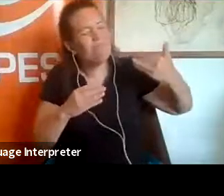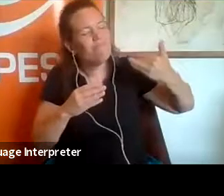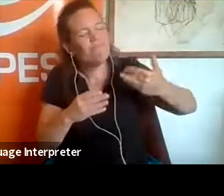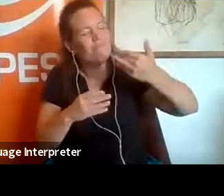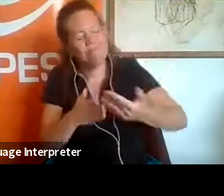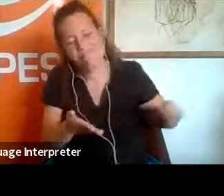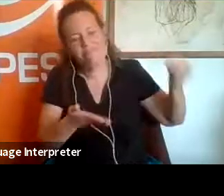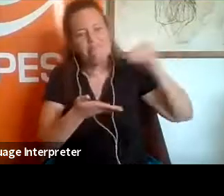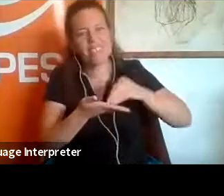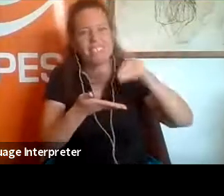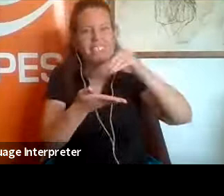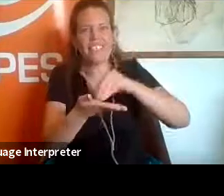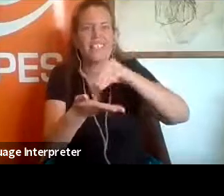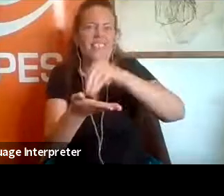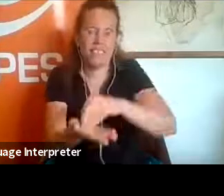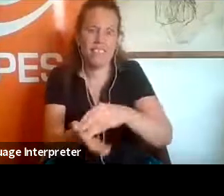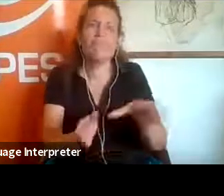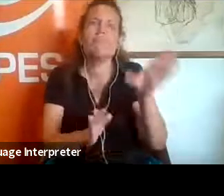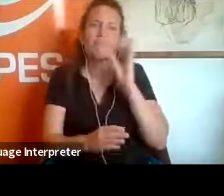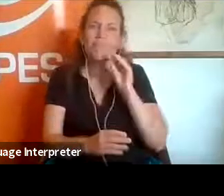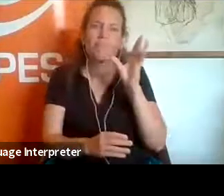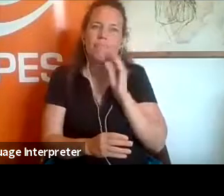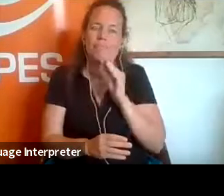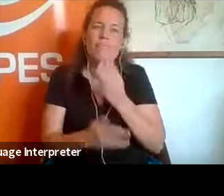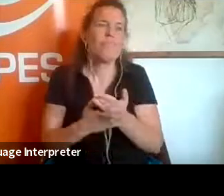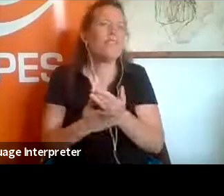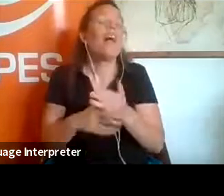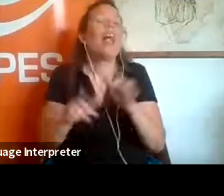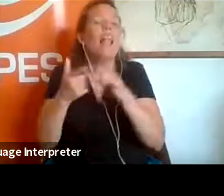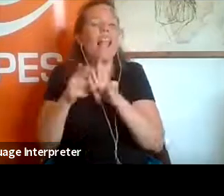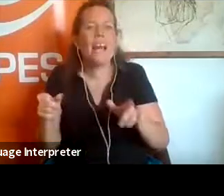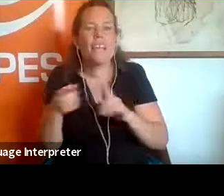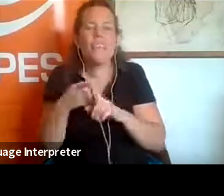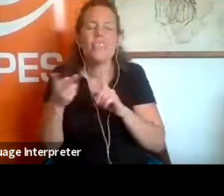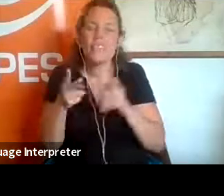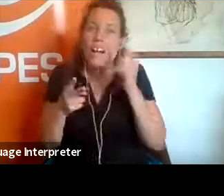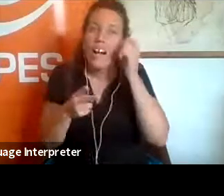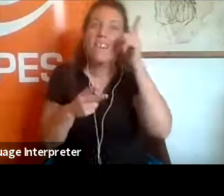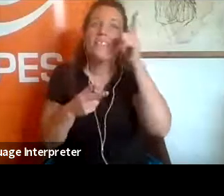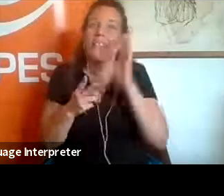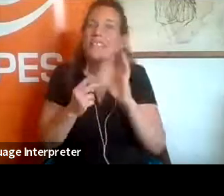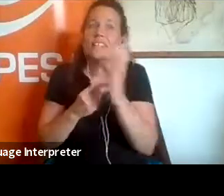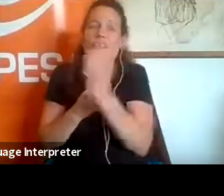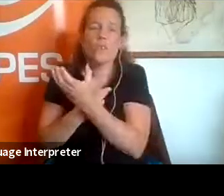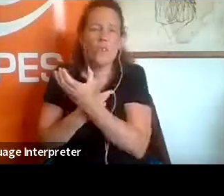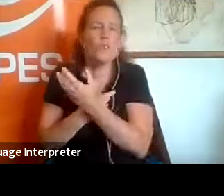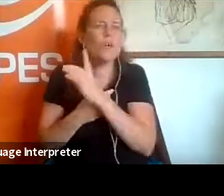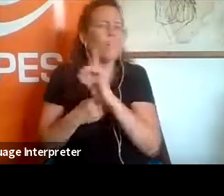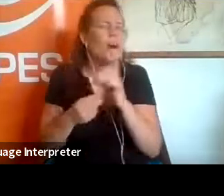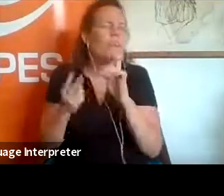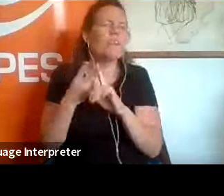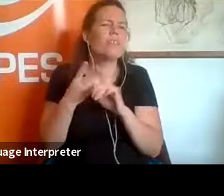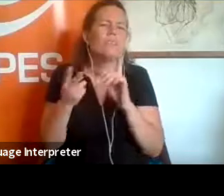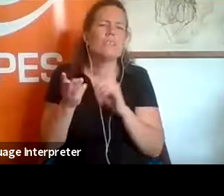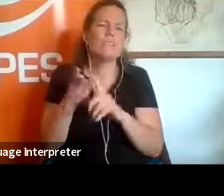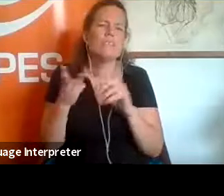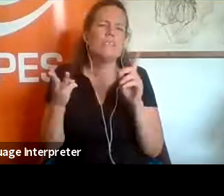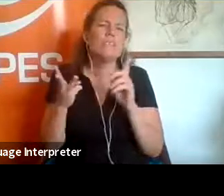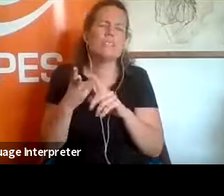and it reflected itself in language and in understanding of culture, but also in terms